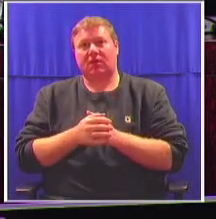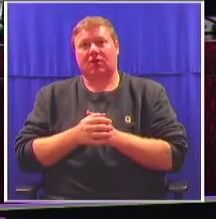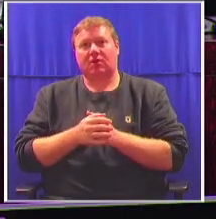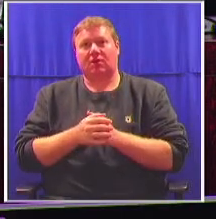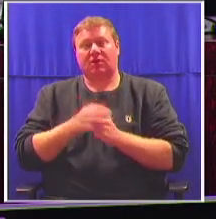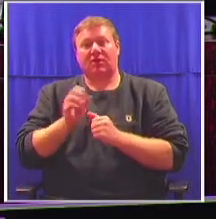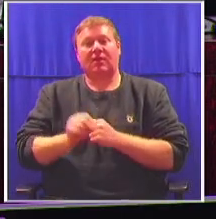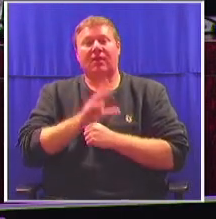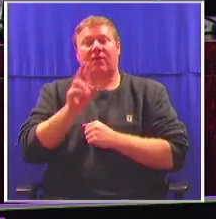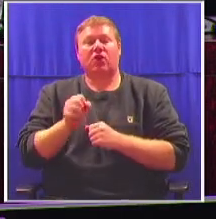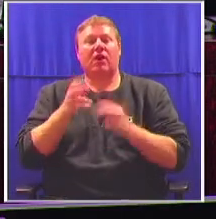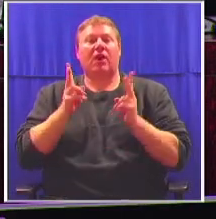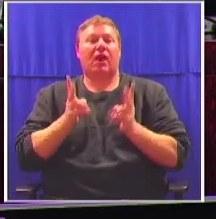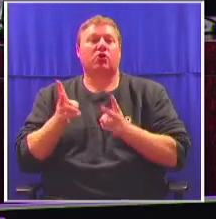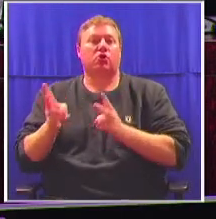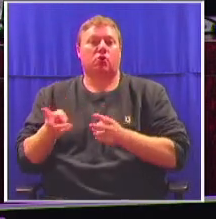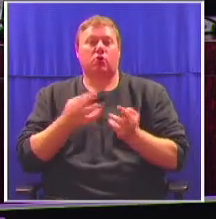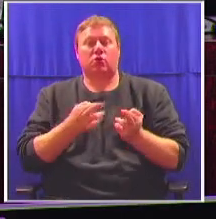natural resources.